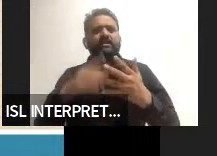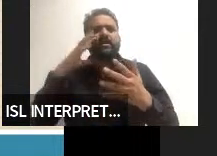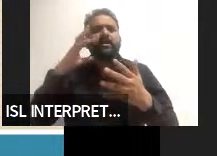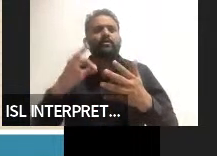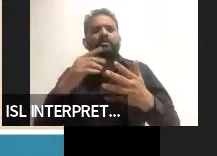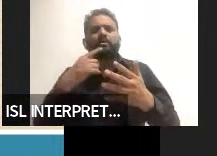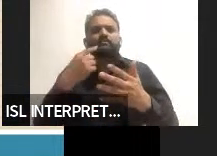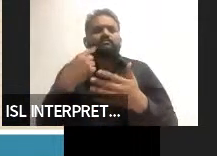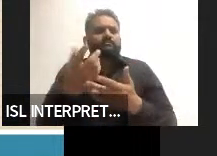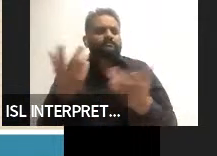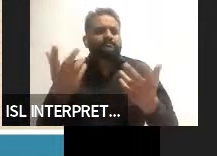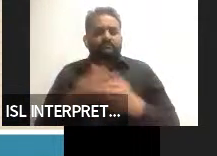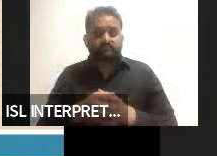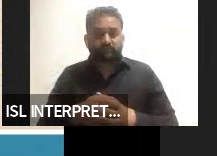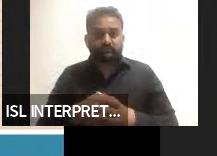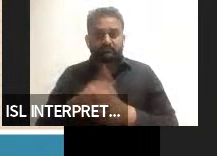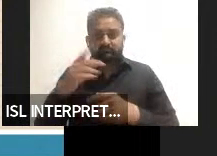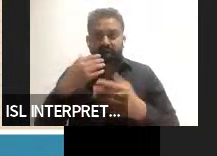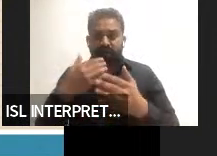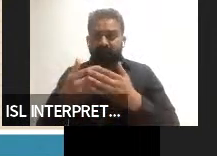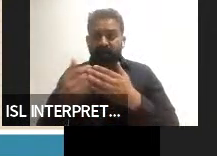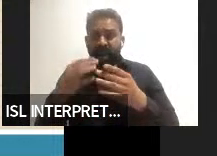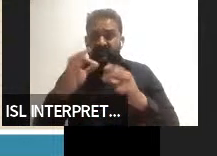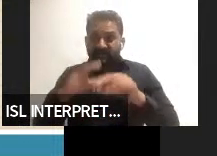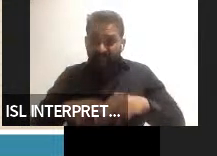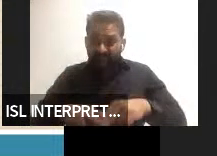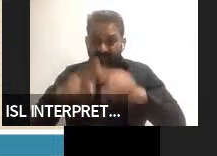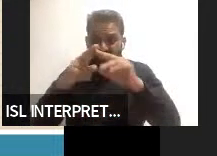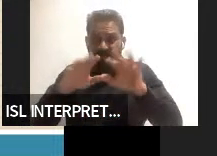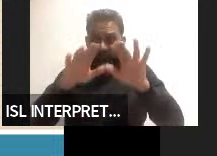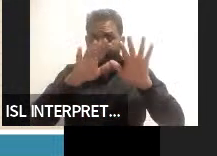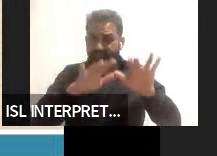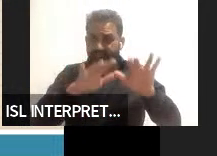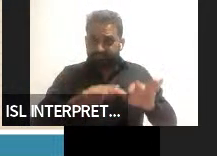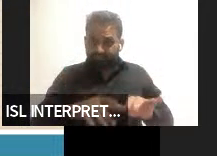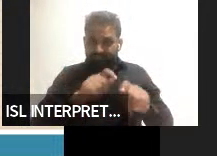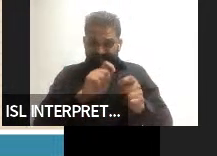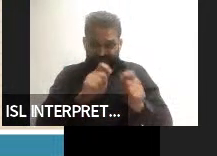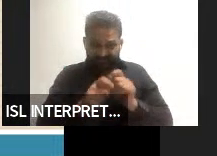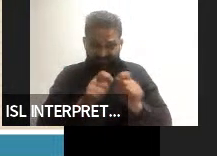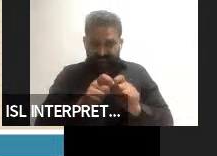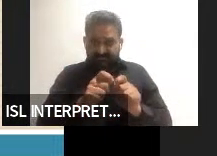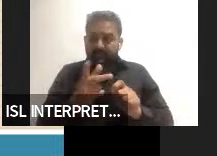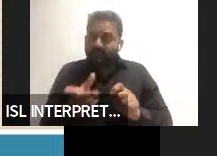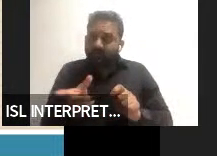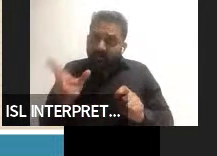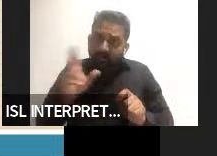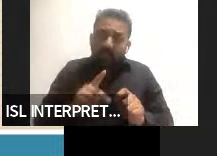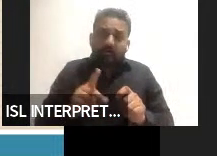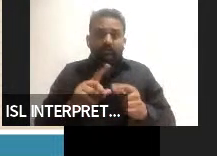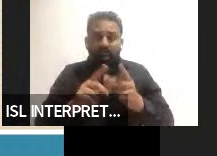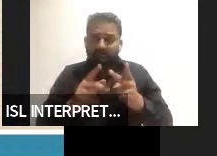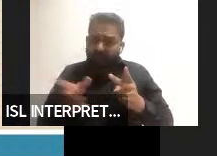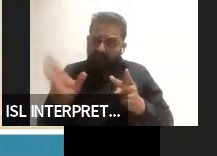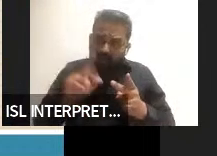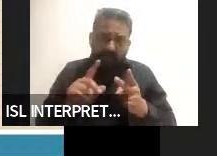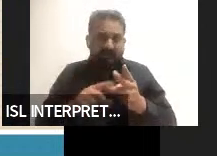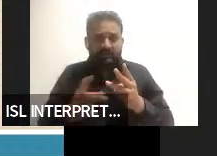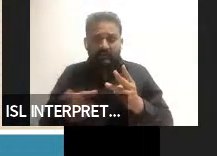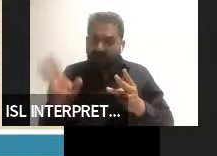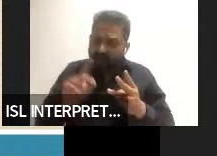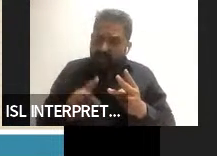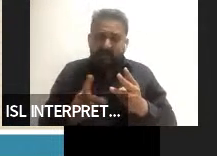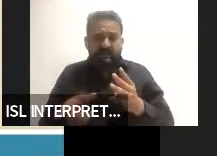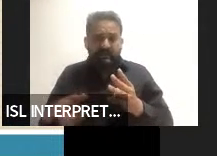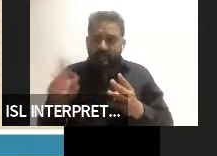that, he said that the final draft text should be edited again and again and again and